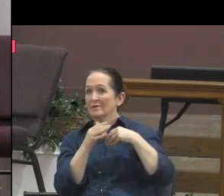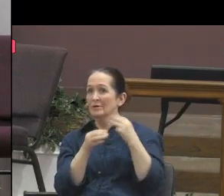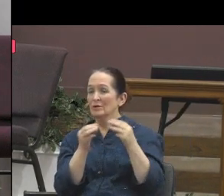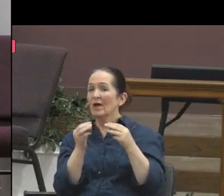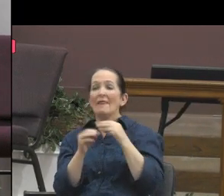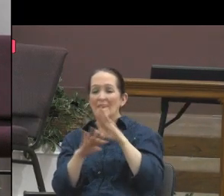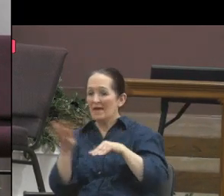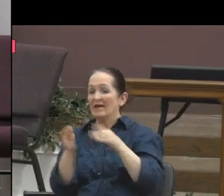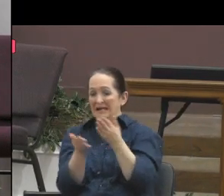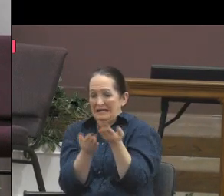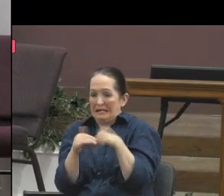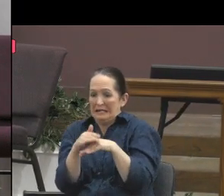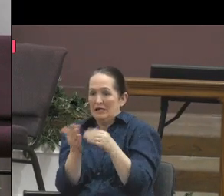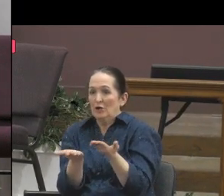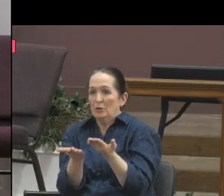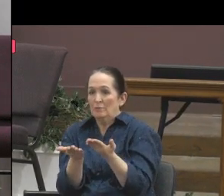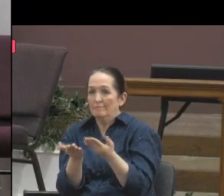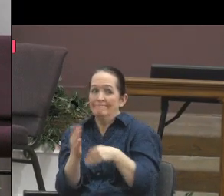than are in here.